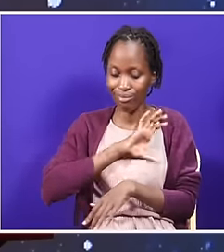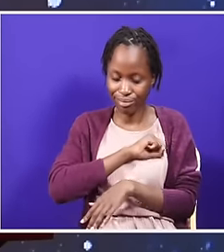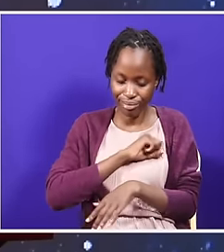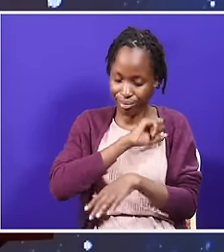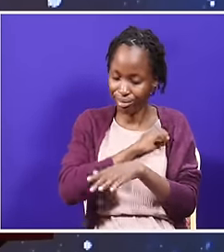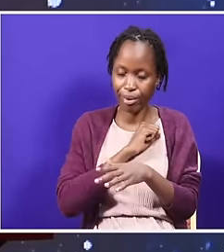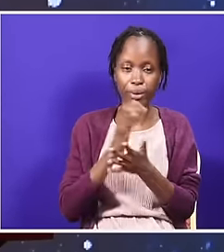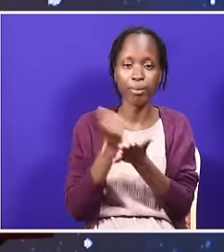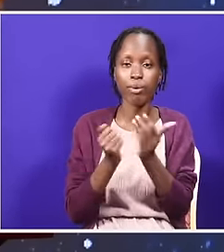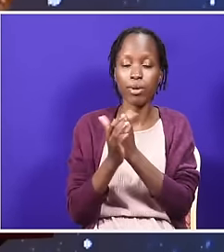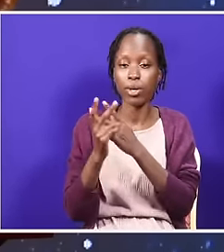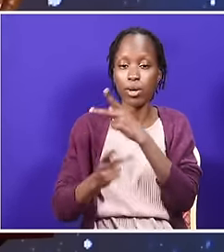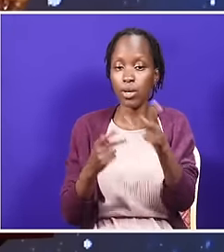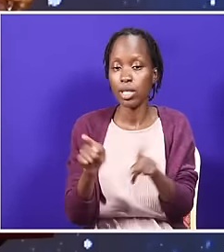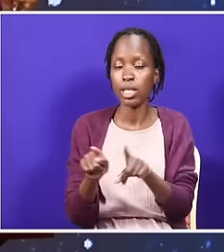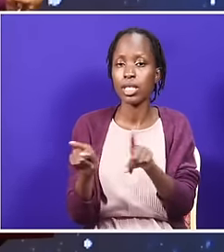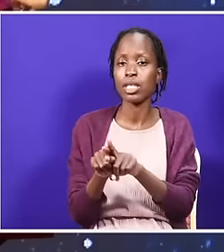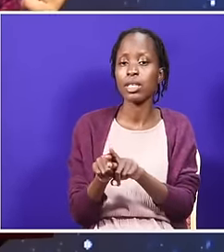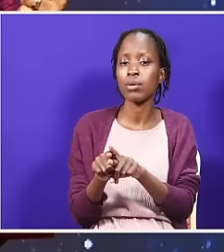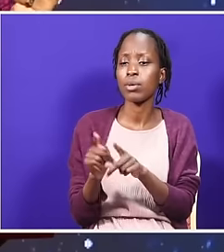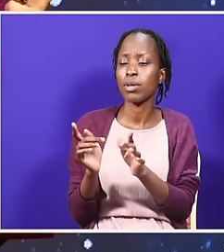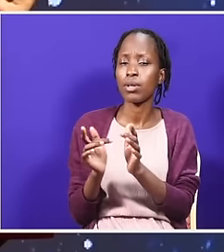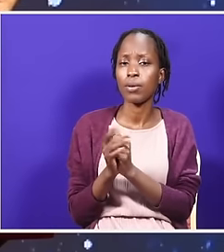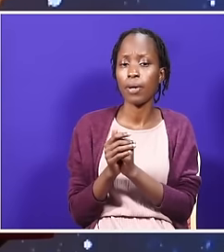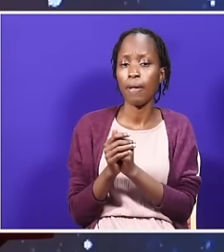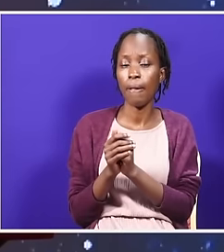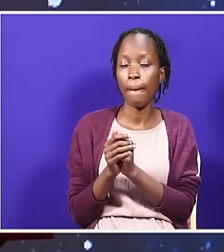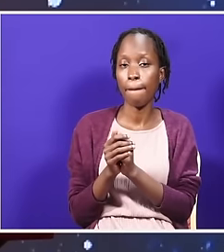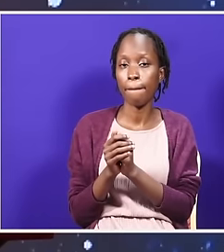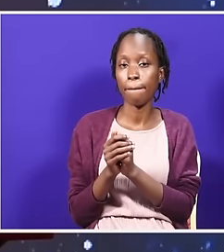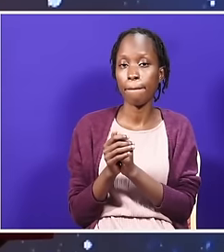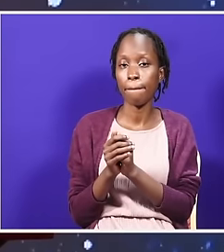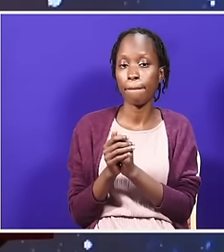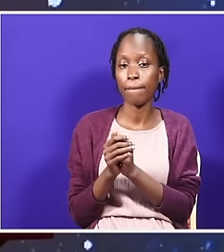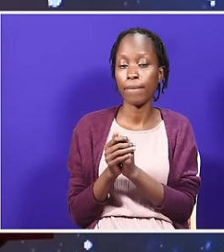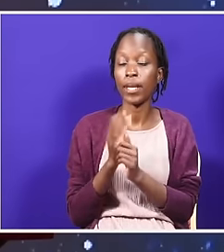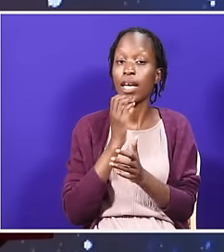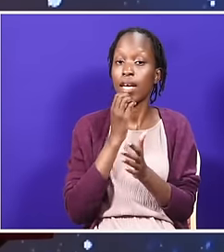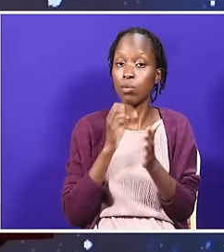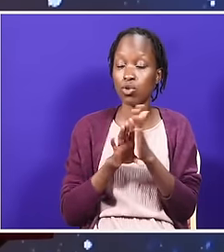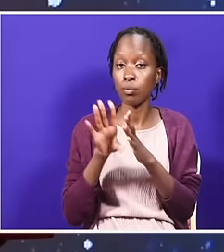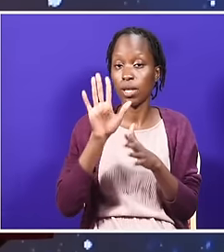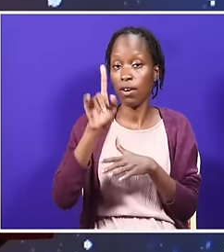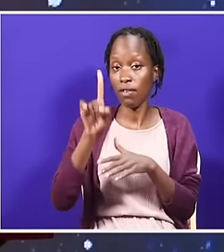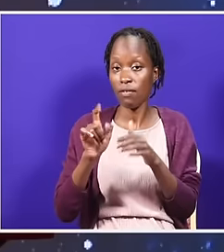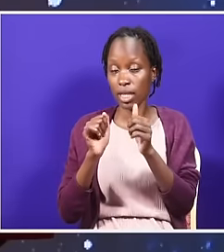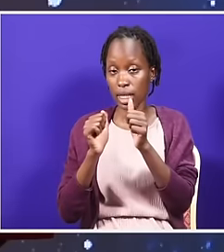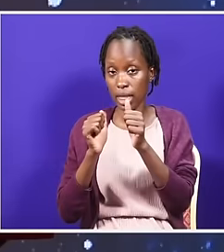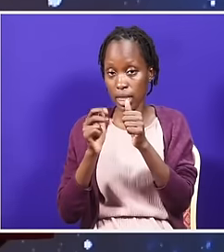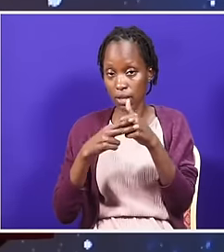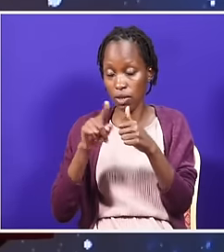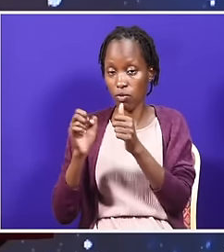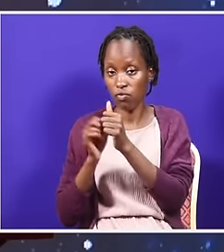And he sought for the big picture in the Garden of Gethsemane, didn't he? It says in Hebrews 5, 7 to